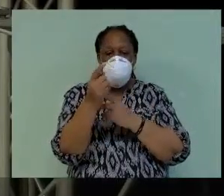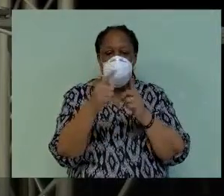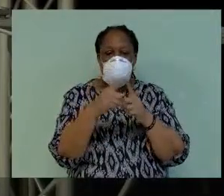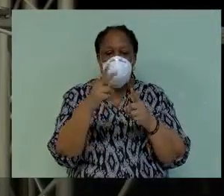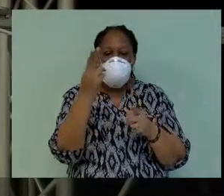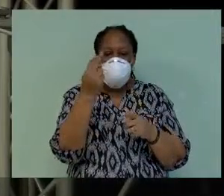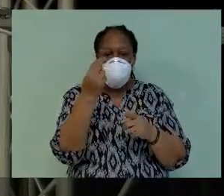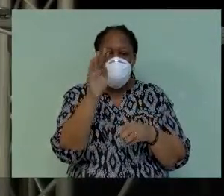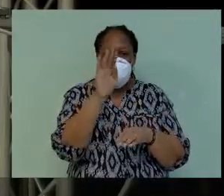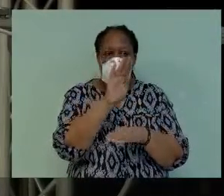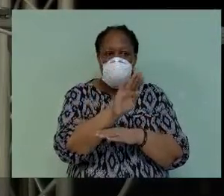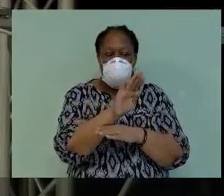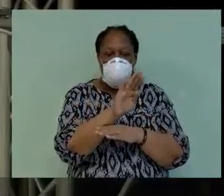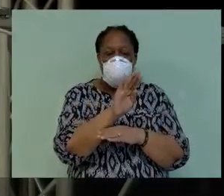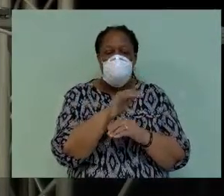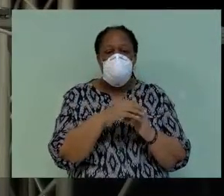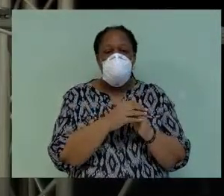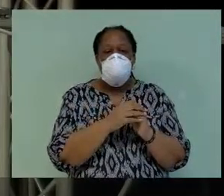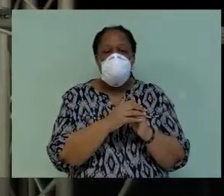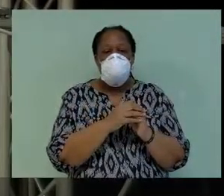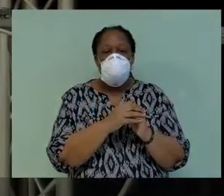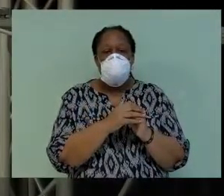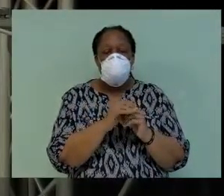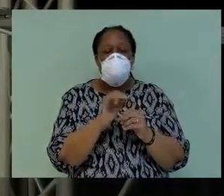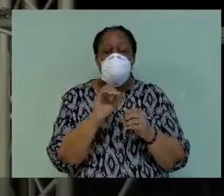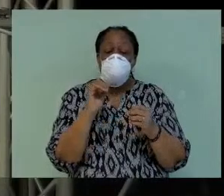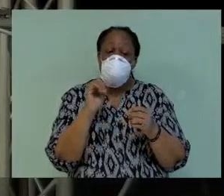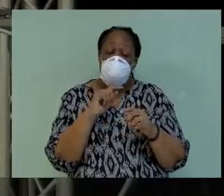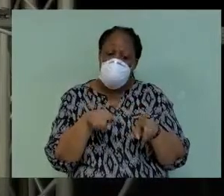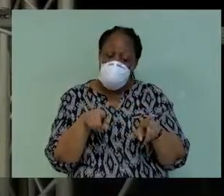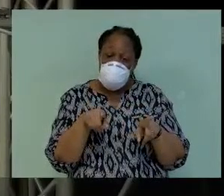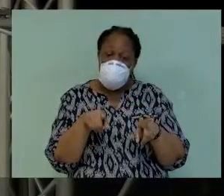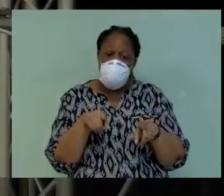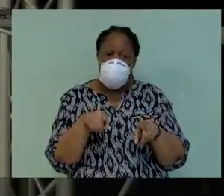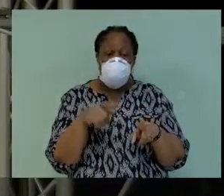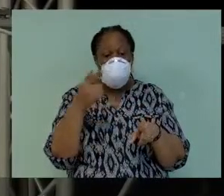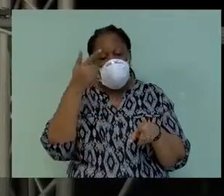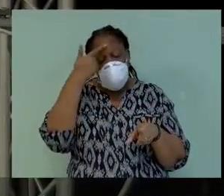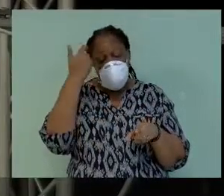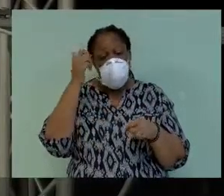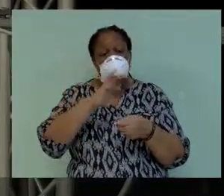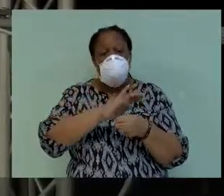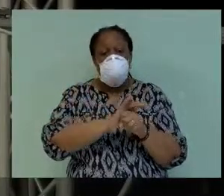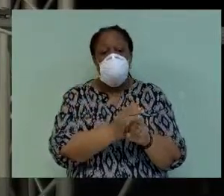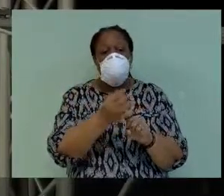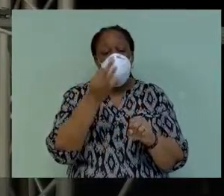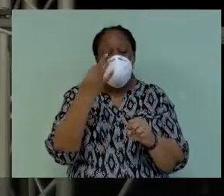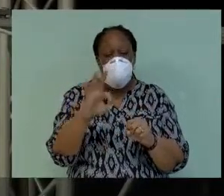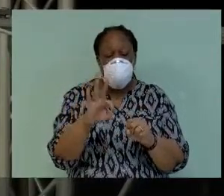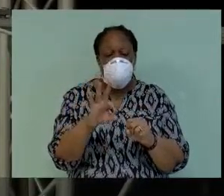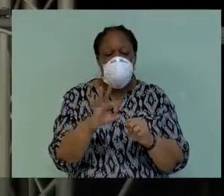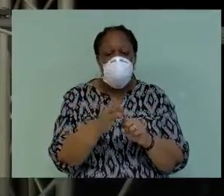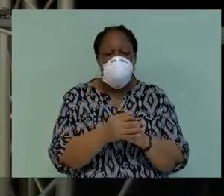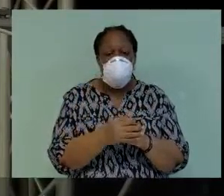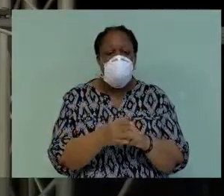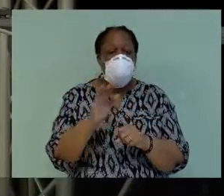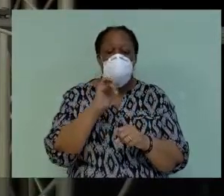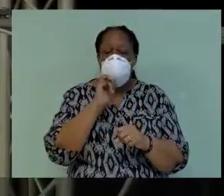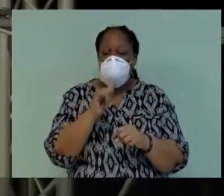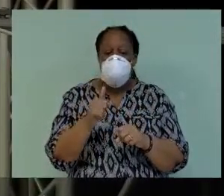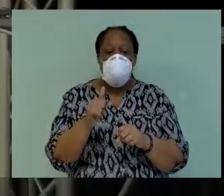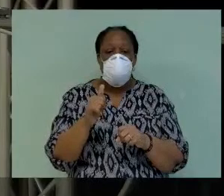12 noon. However, due to the COVID-19 pandemic, it will